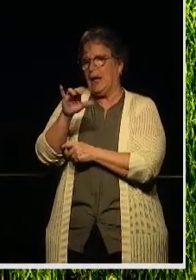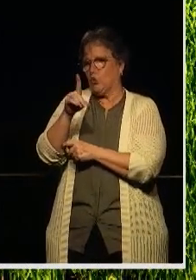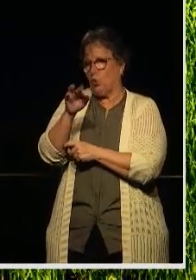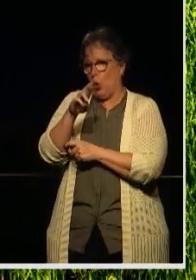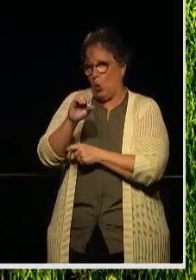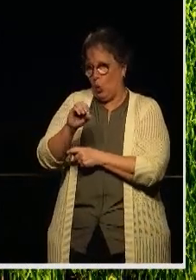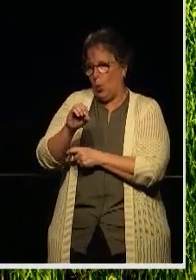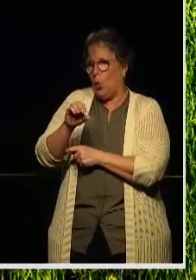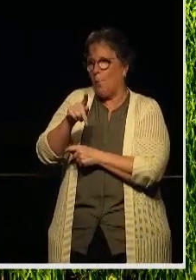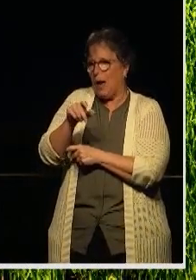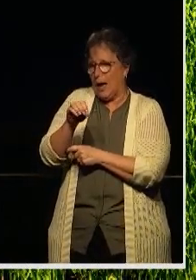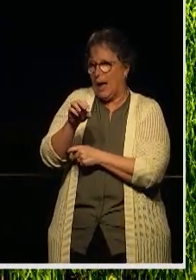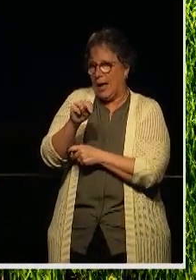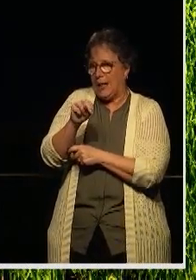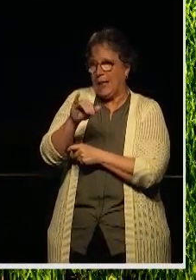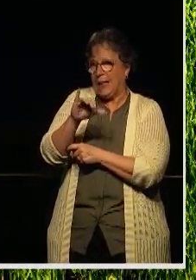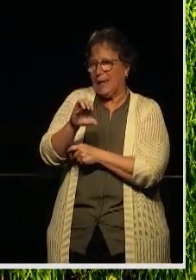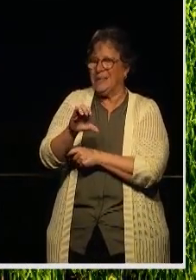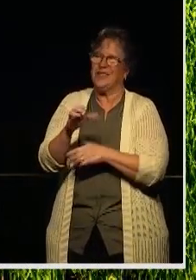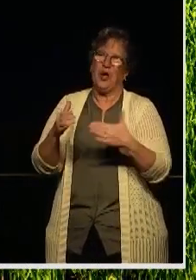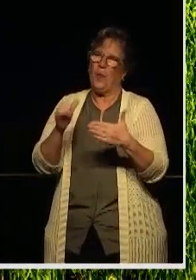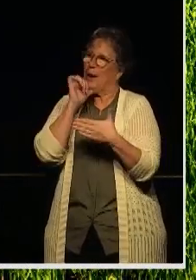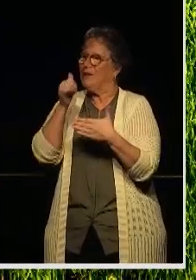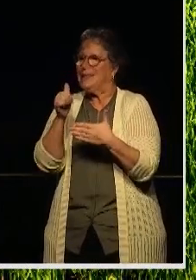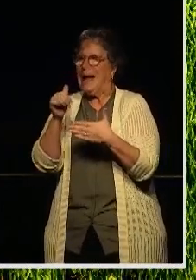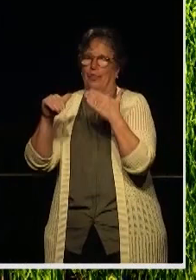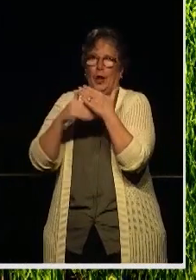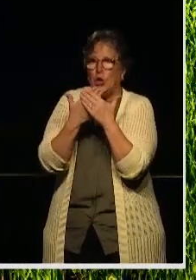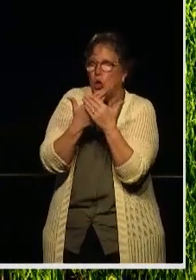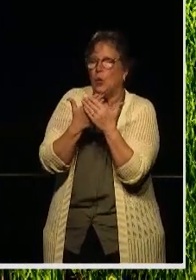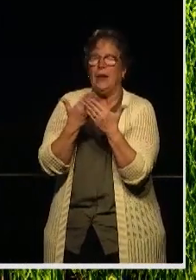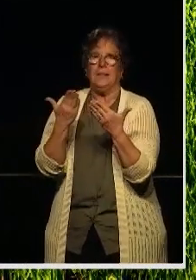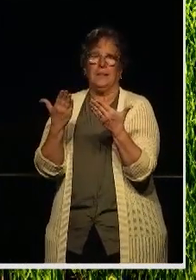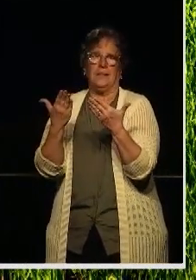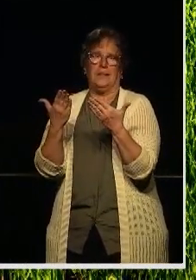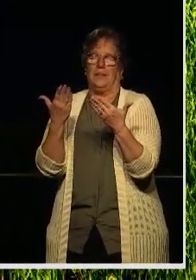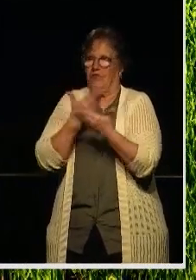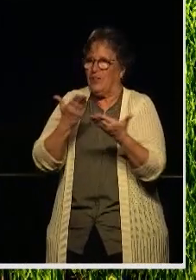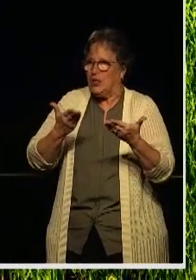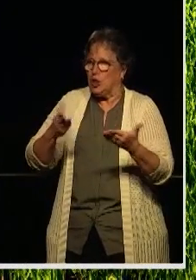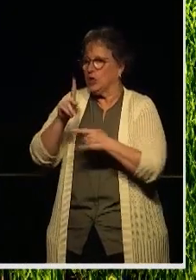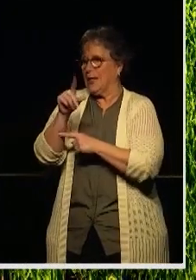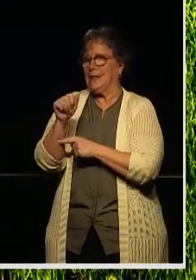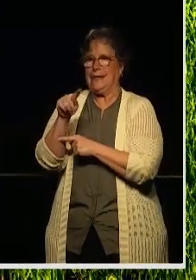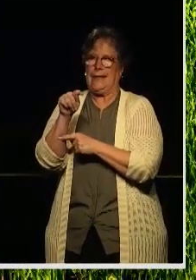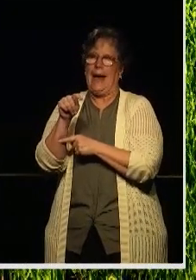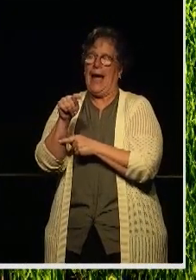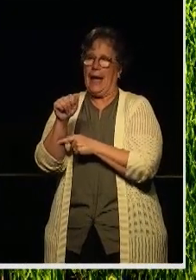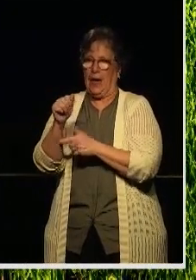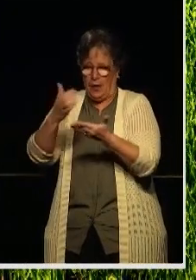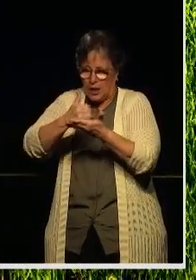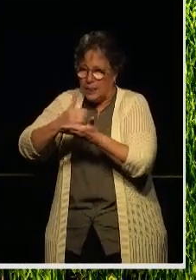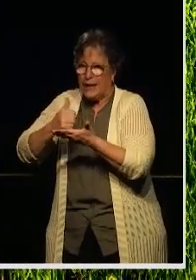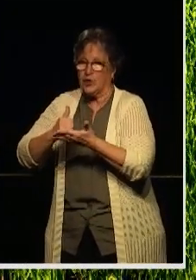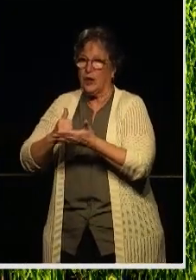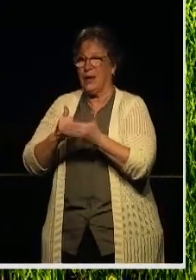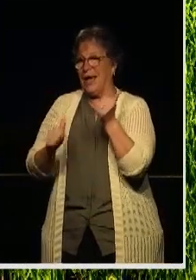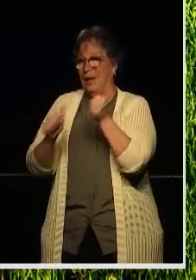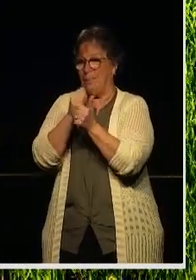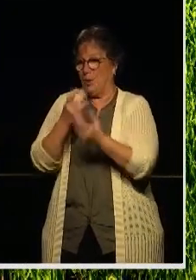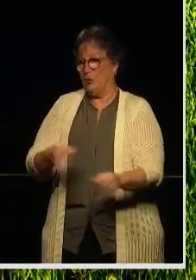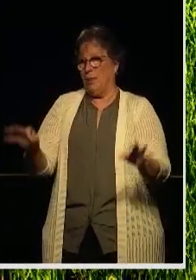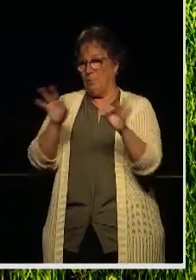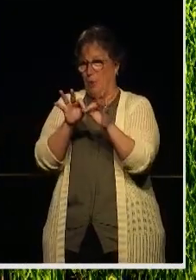inconsistent yields, a lack of modern features such as remote monitoring and data logging, and most importantly, is entirely reliant